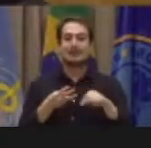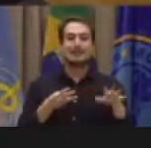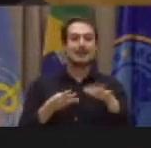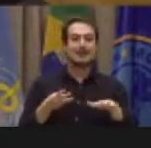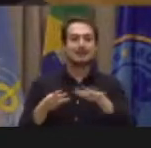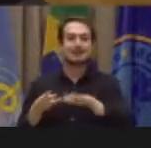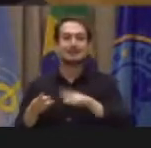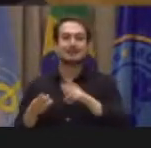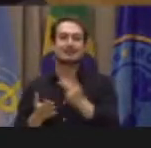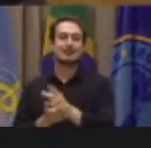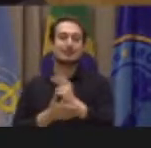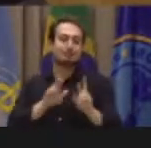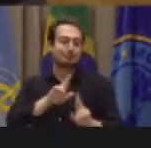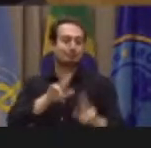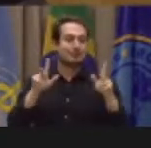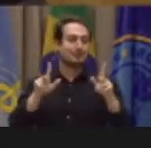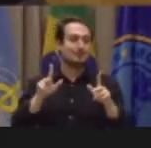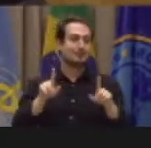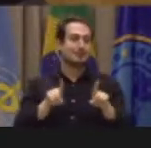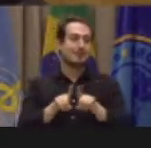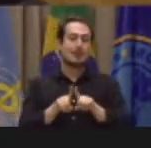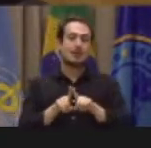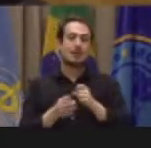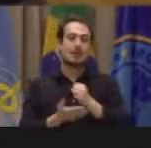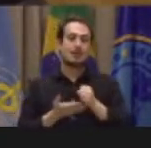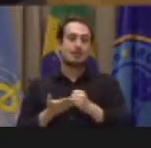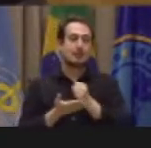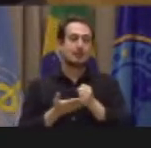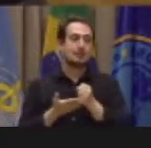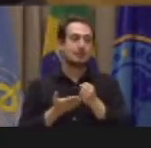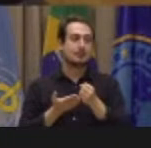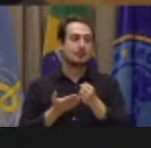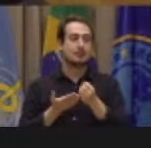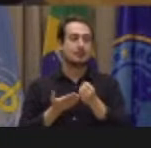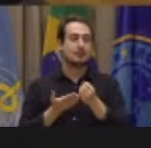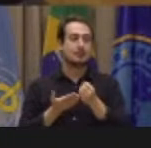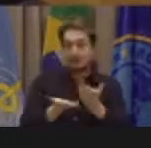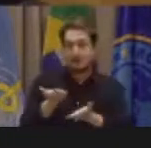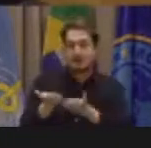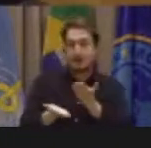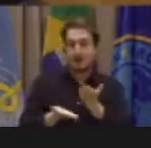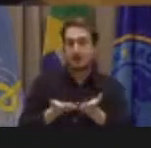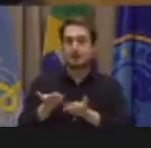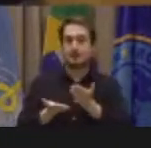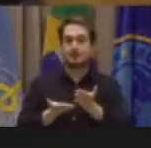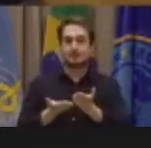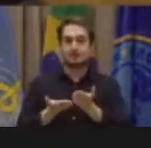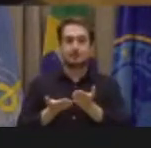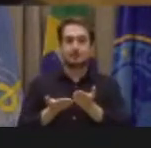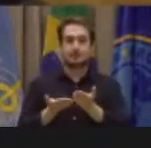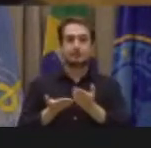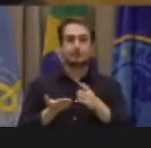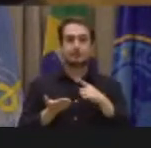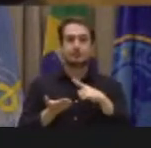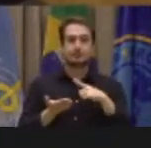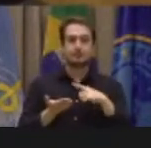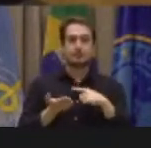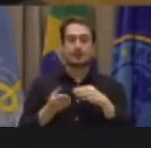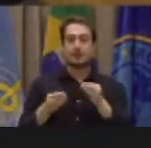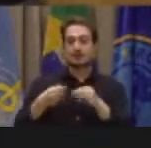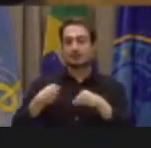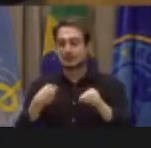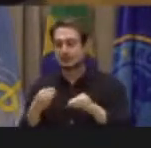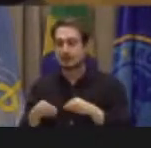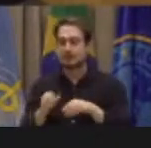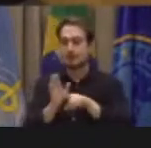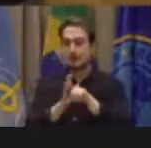words, different worlds here, about treatments, about intensive care, and we